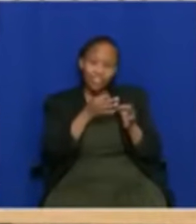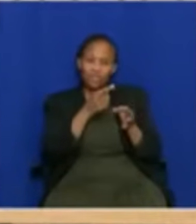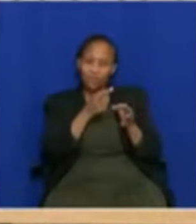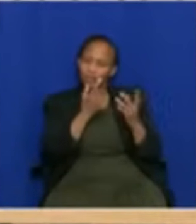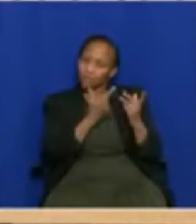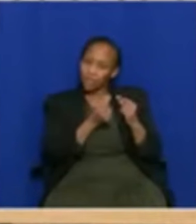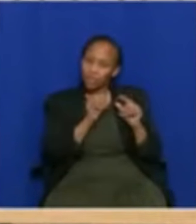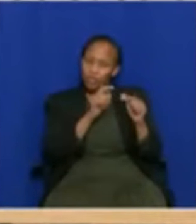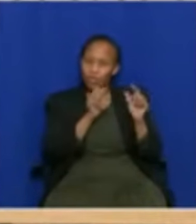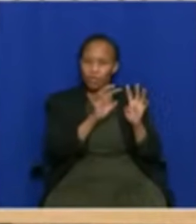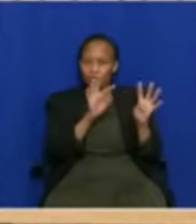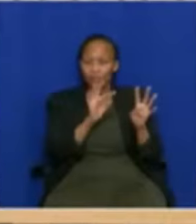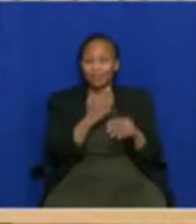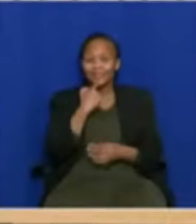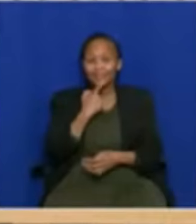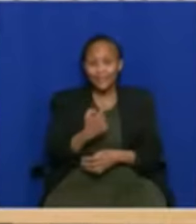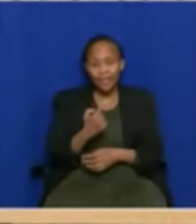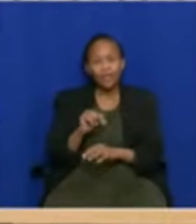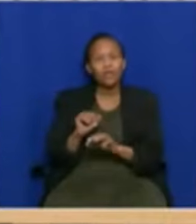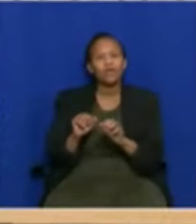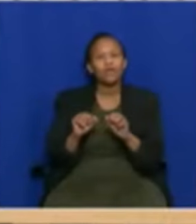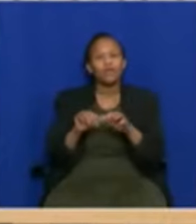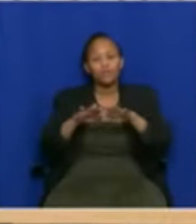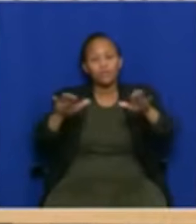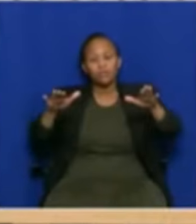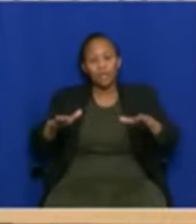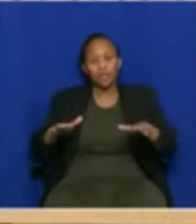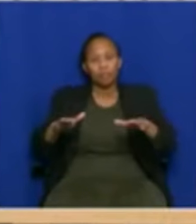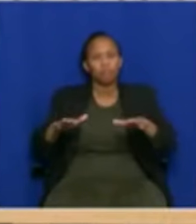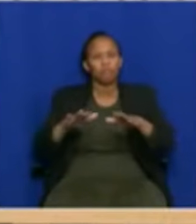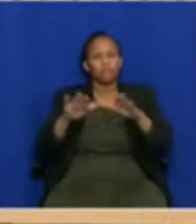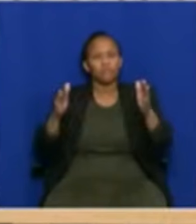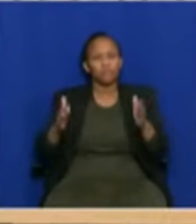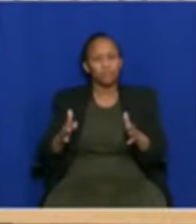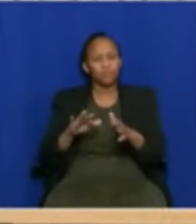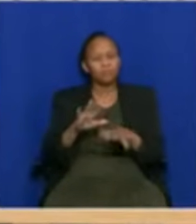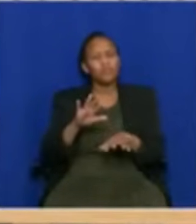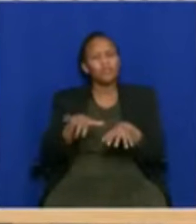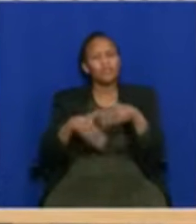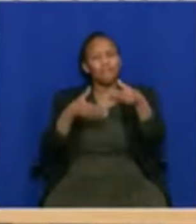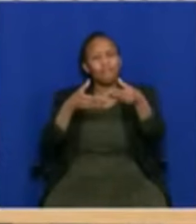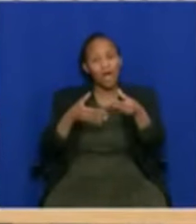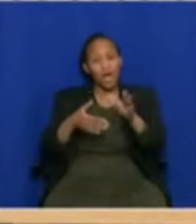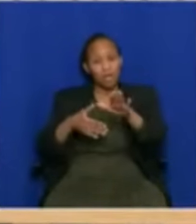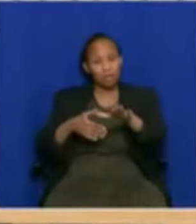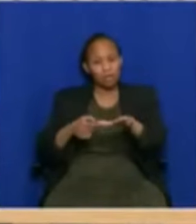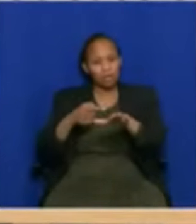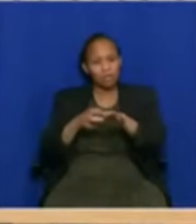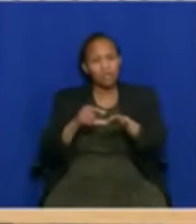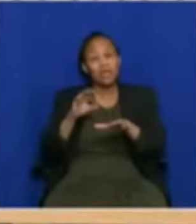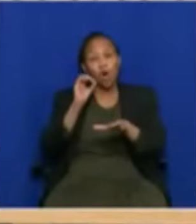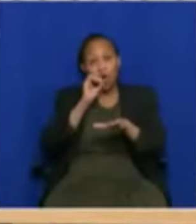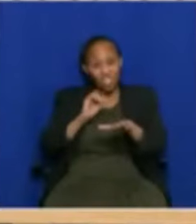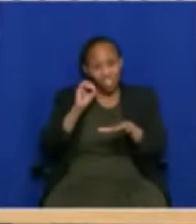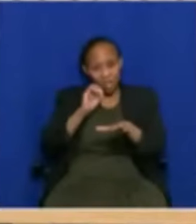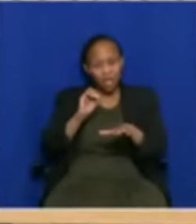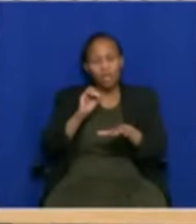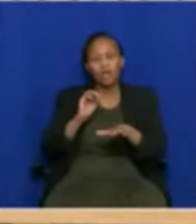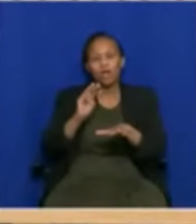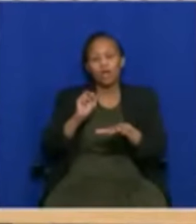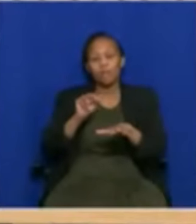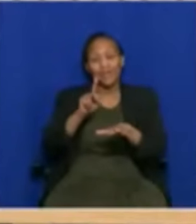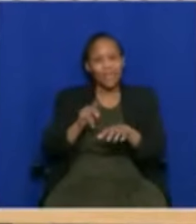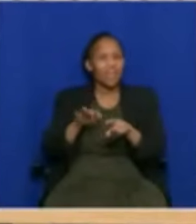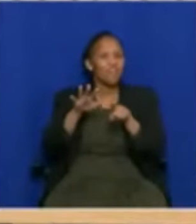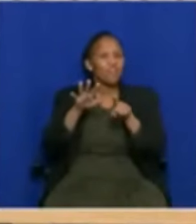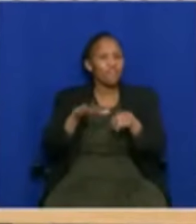have before you Yes. is the original annexure MK15 and should be complete for our purposes,